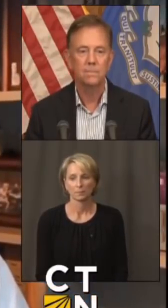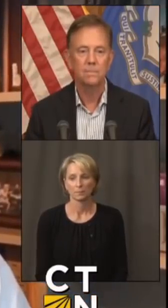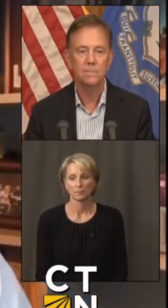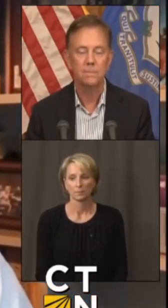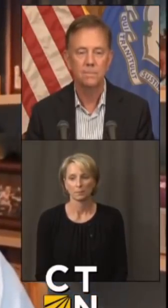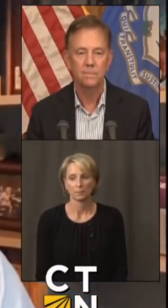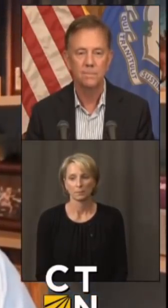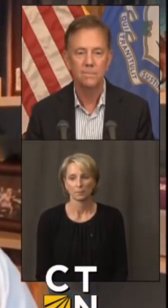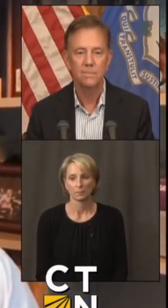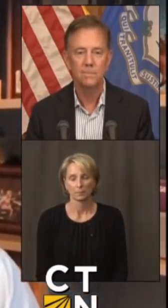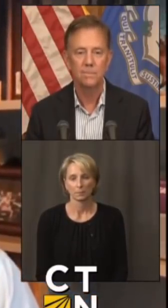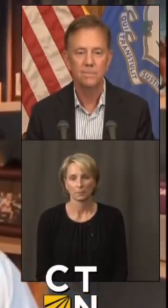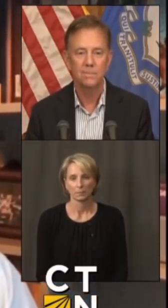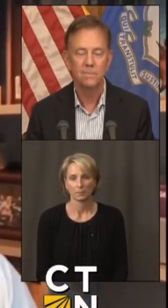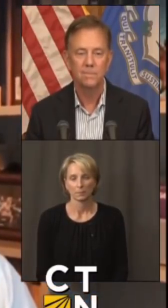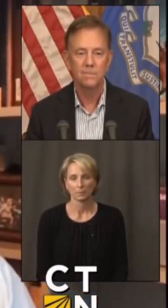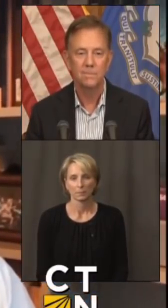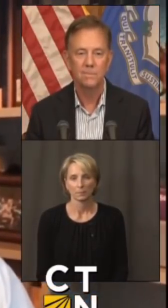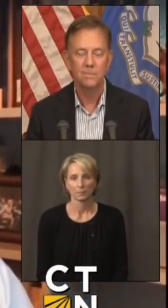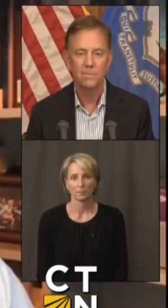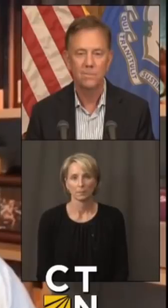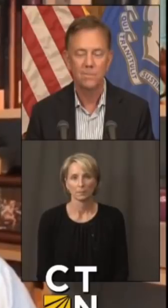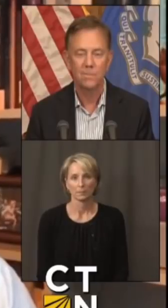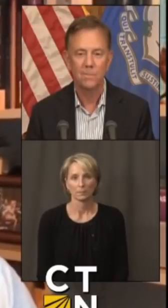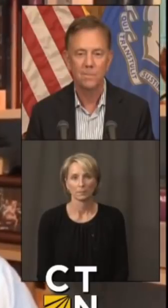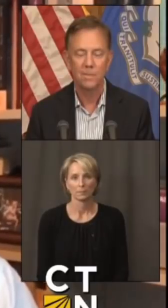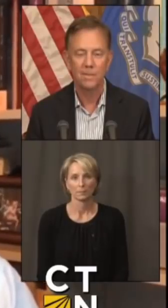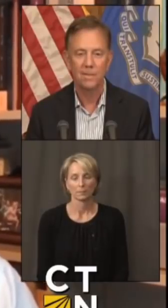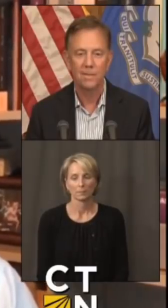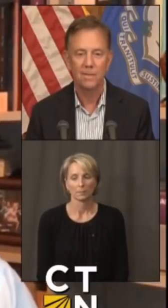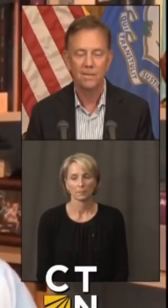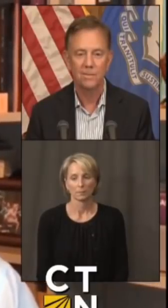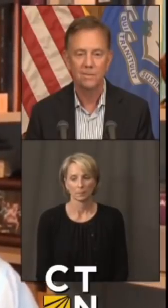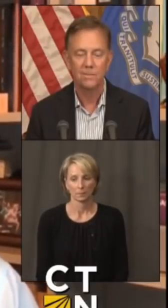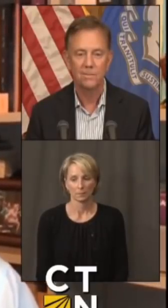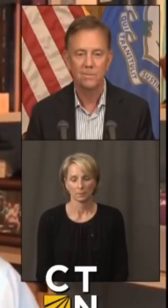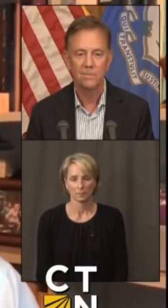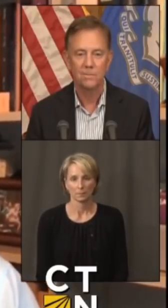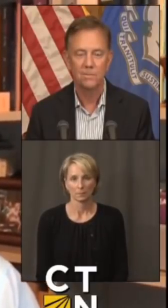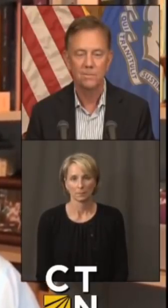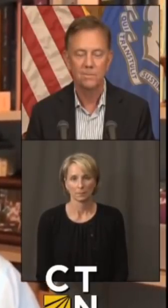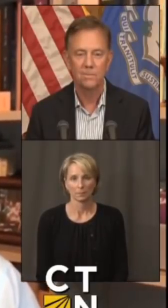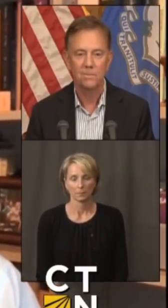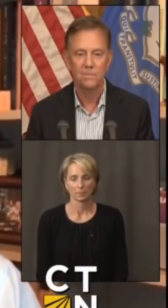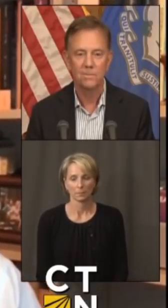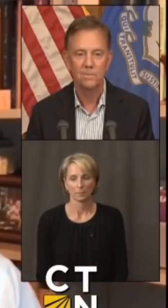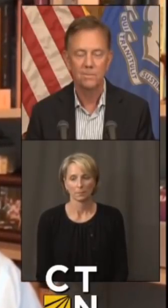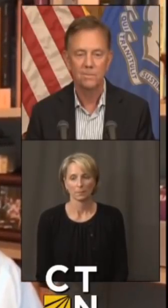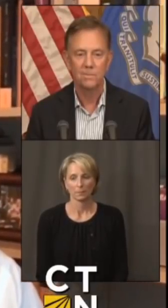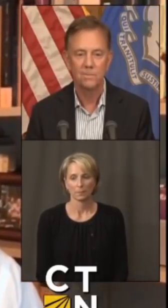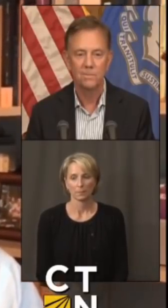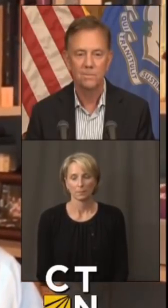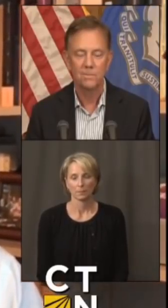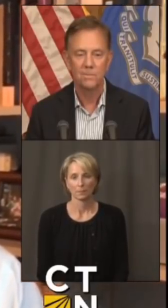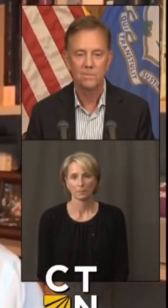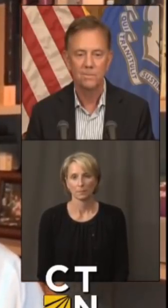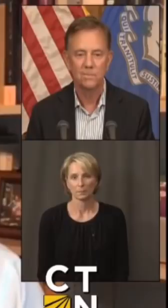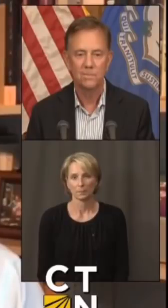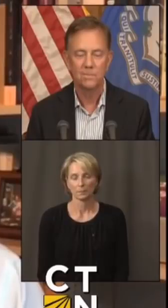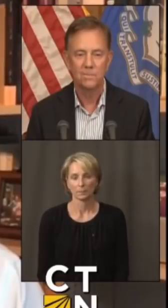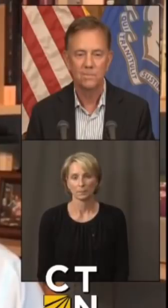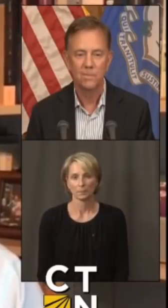Meu nome é Albert Coe. Eu sou médico infectologista, professor da Universidade de Yale, em New Haven.